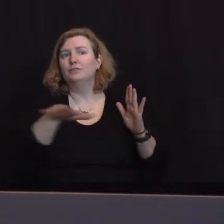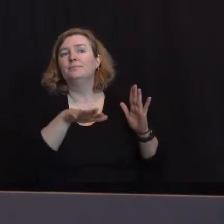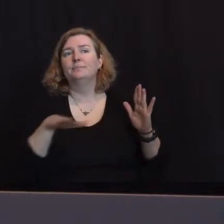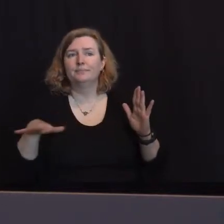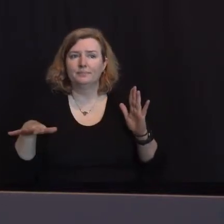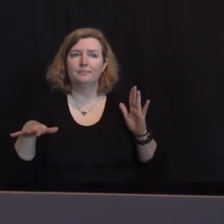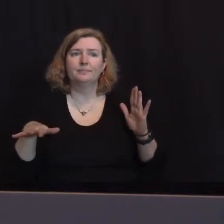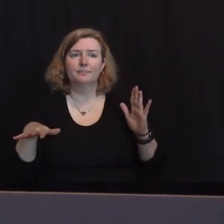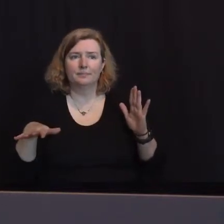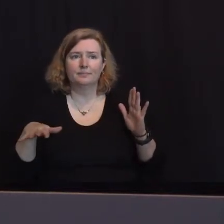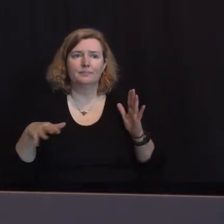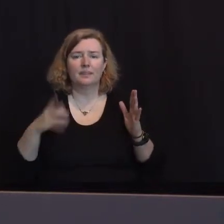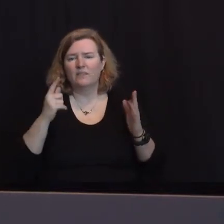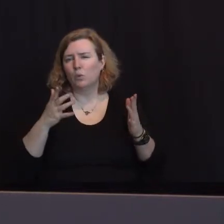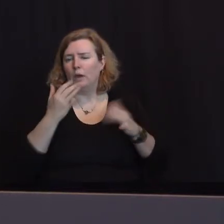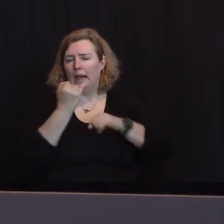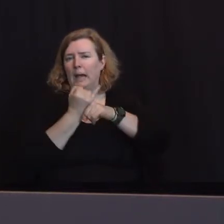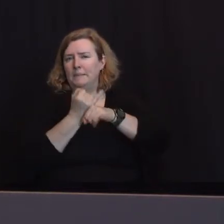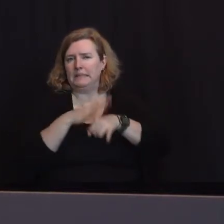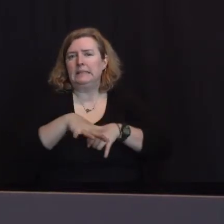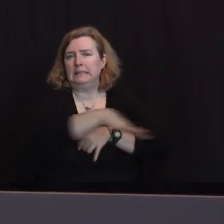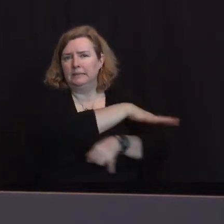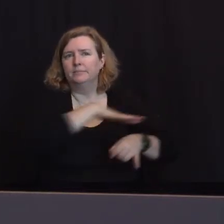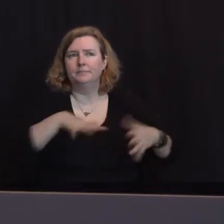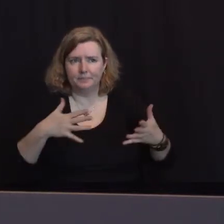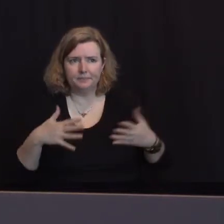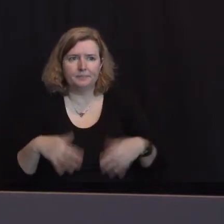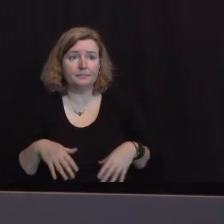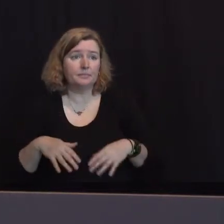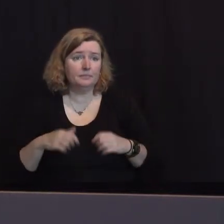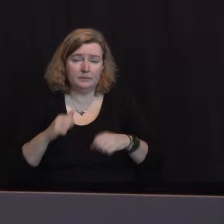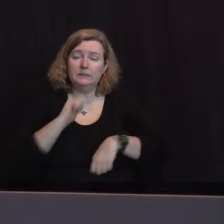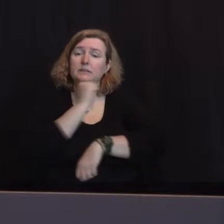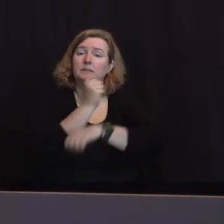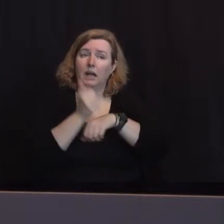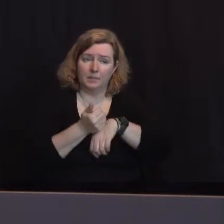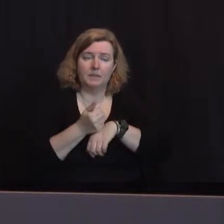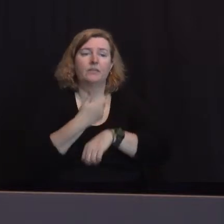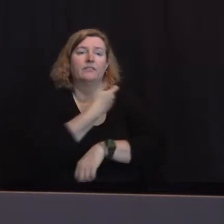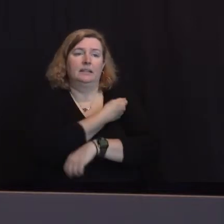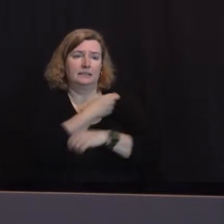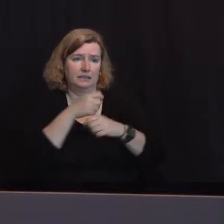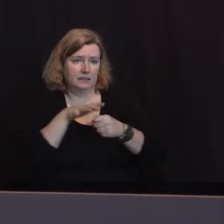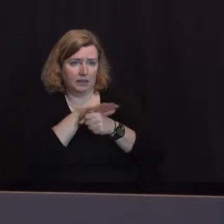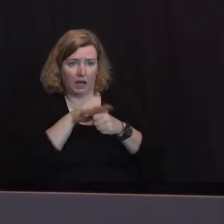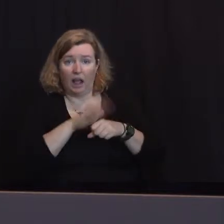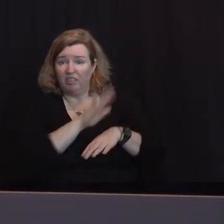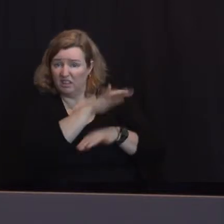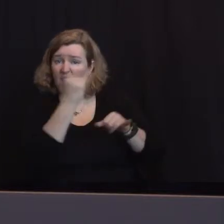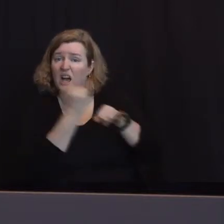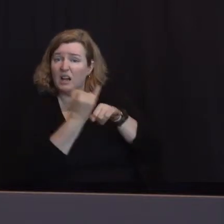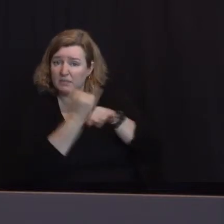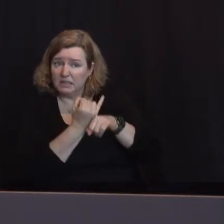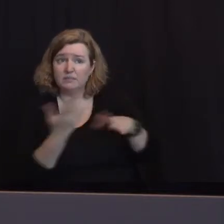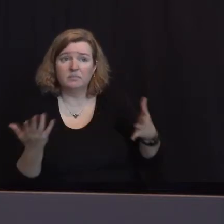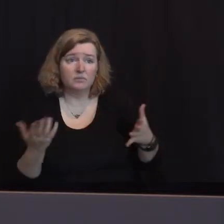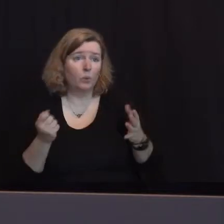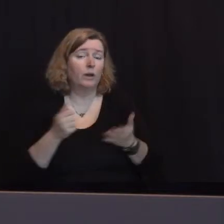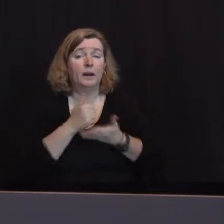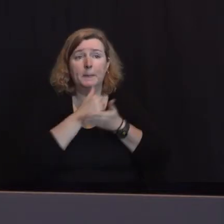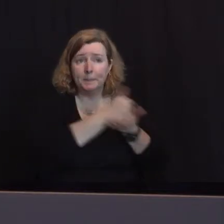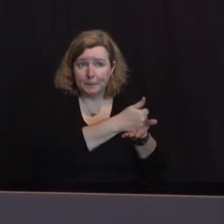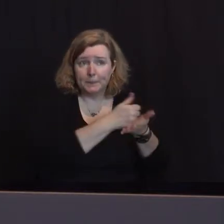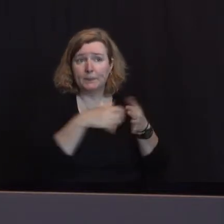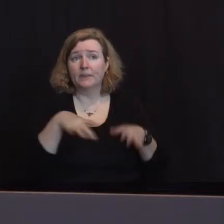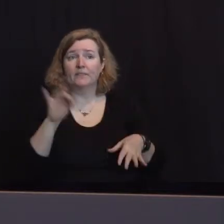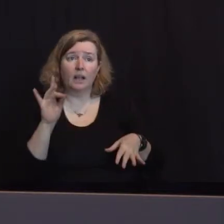a vaccination site on campus, or will help them identify specific times and opportunities at the mega sites or other